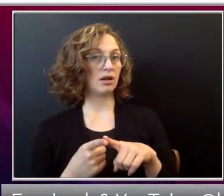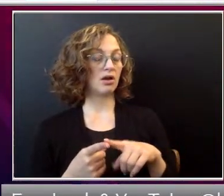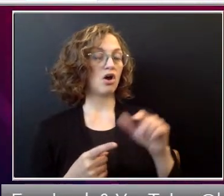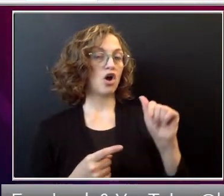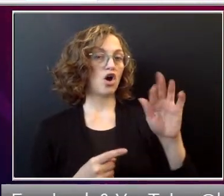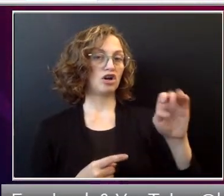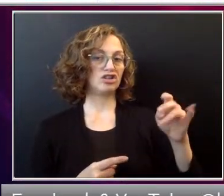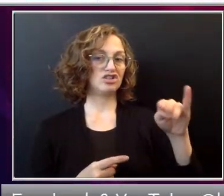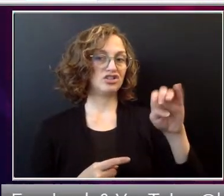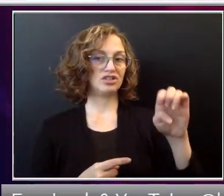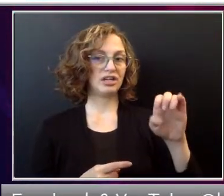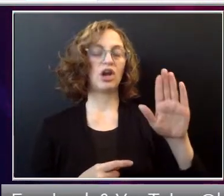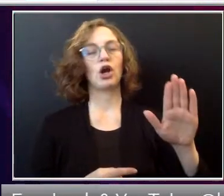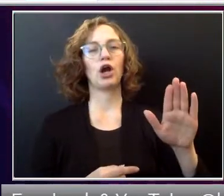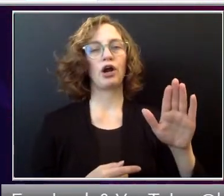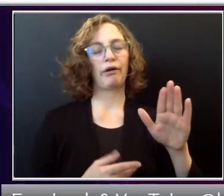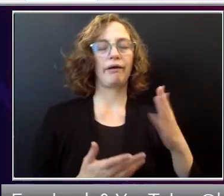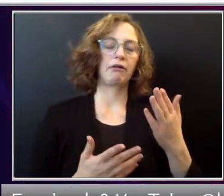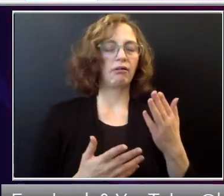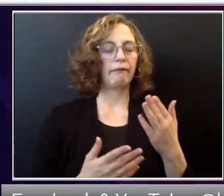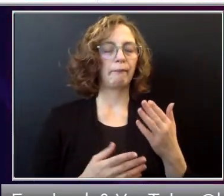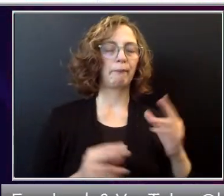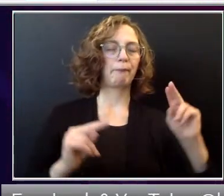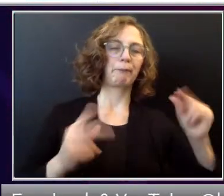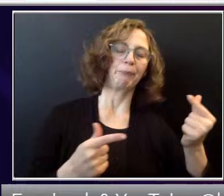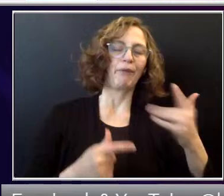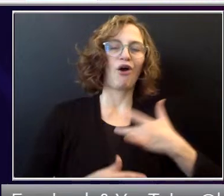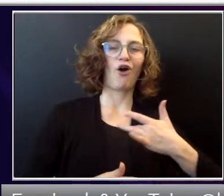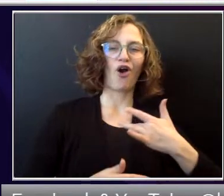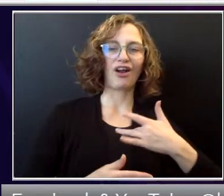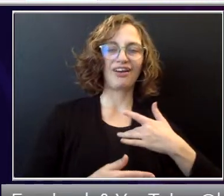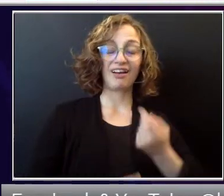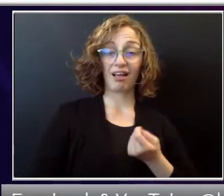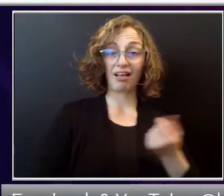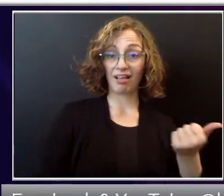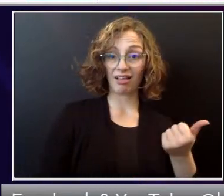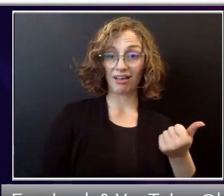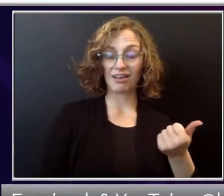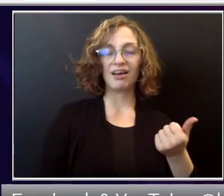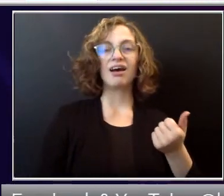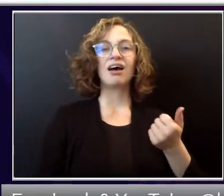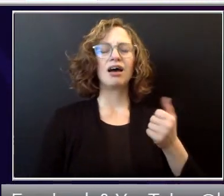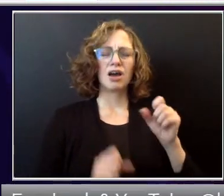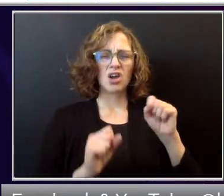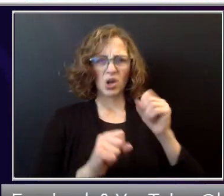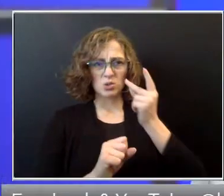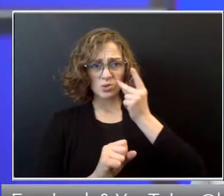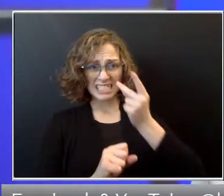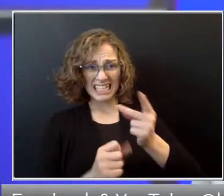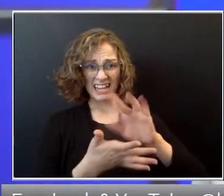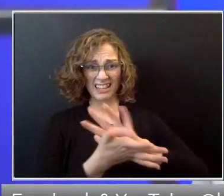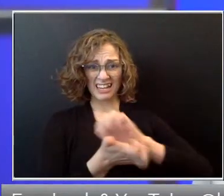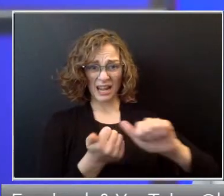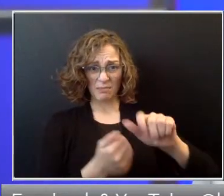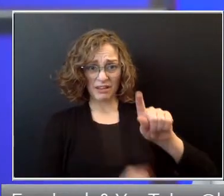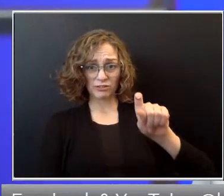dud. She deserves a good heart, and she's got one now. Could you see the damage to it? Not